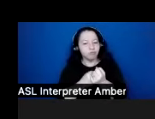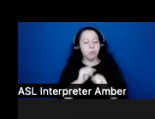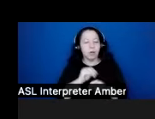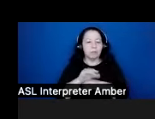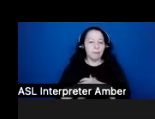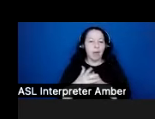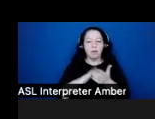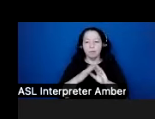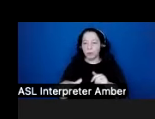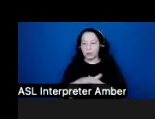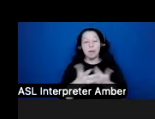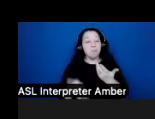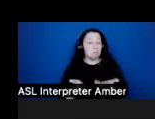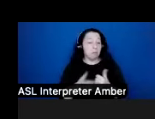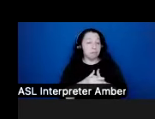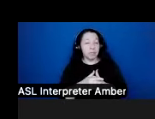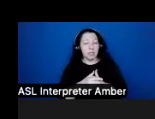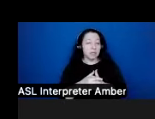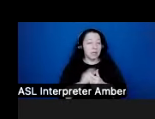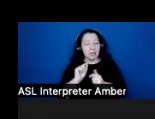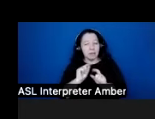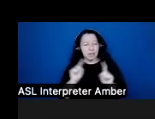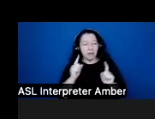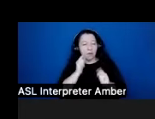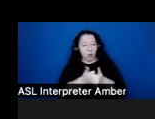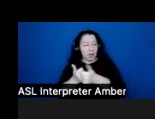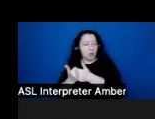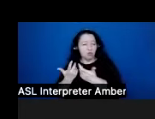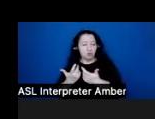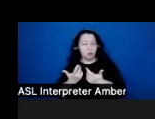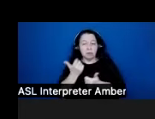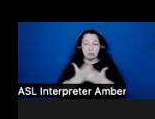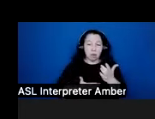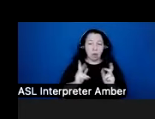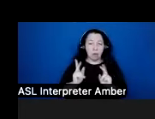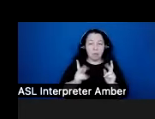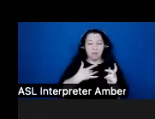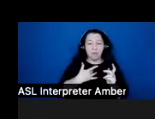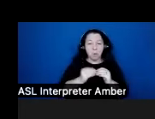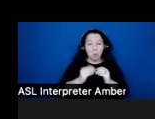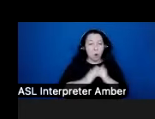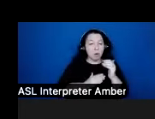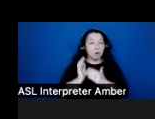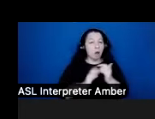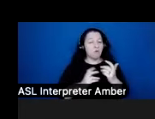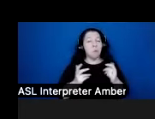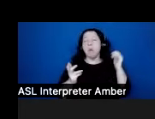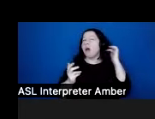That might be sort of a little bit different for each of us. So some folks do feel more comfortable maybe